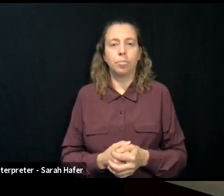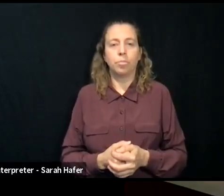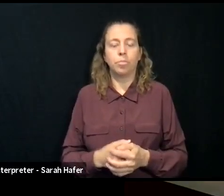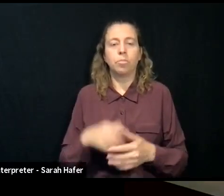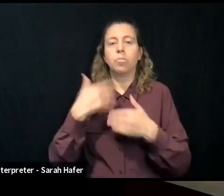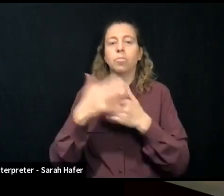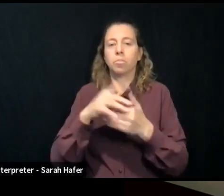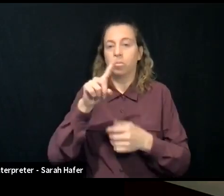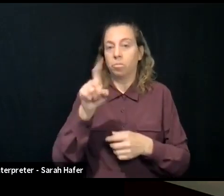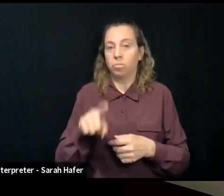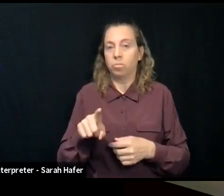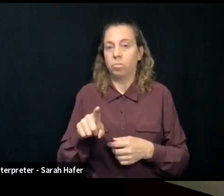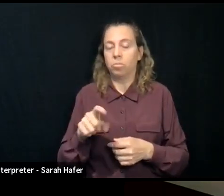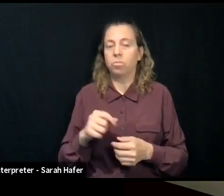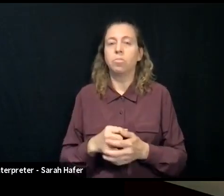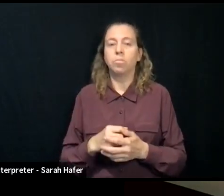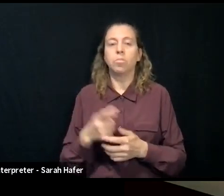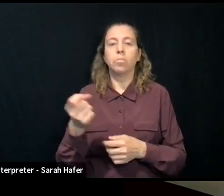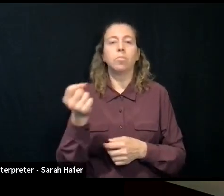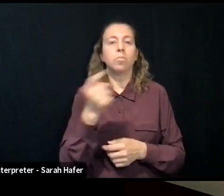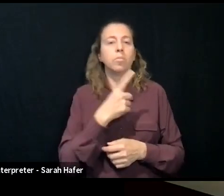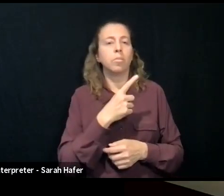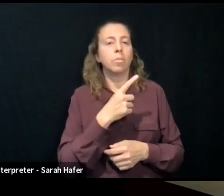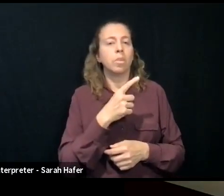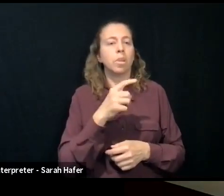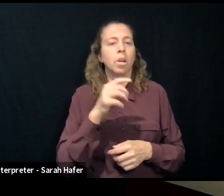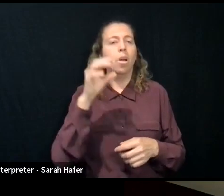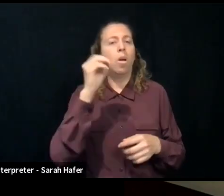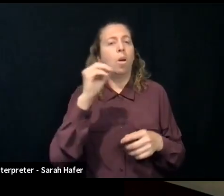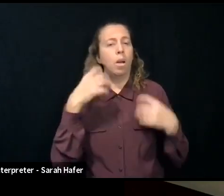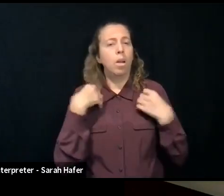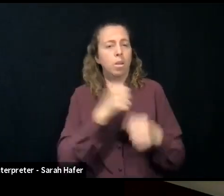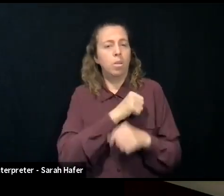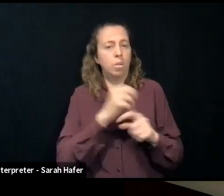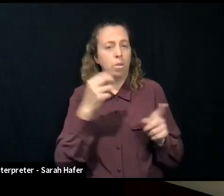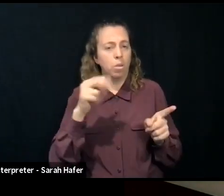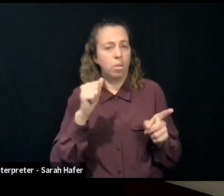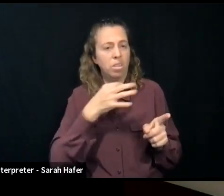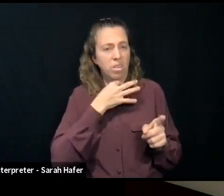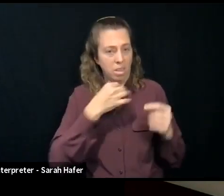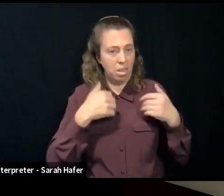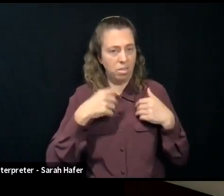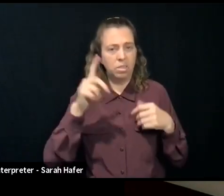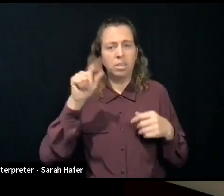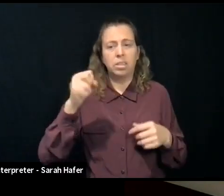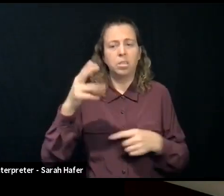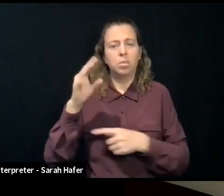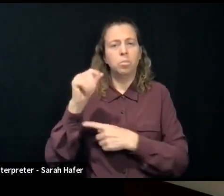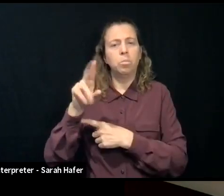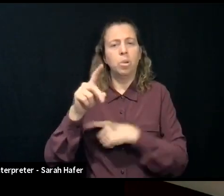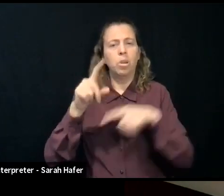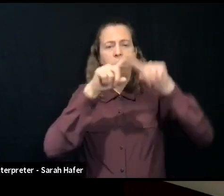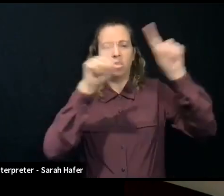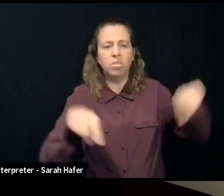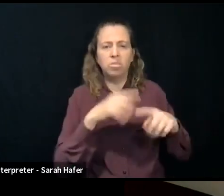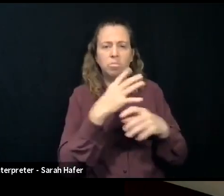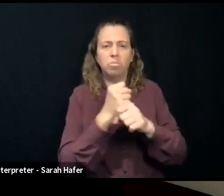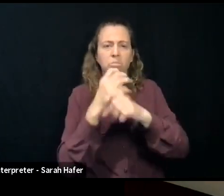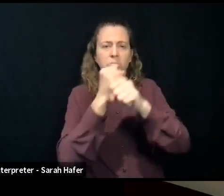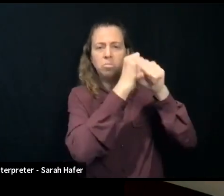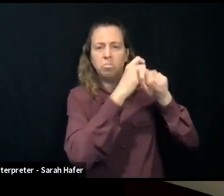sequenced samples at all Oregon sequencing labs, plus the variations of those percentages with time, say, per week or month?